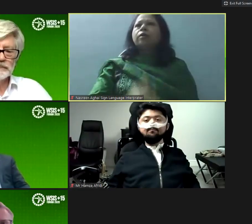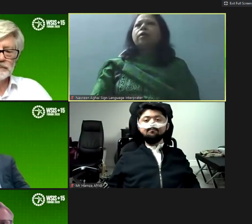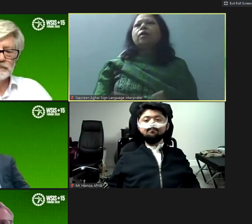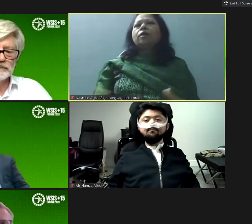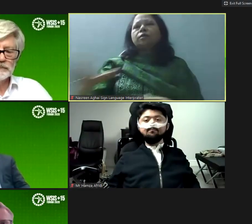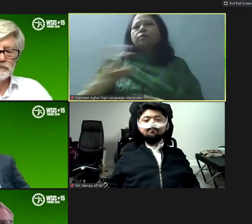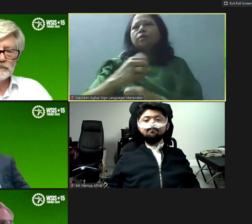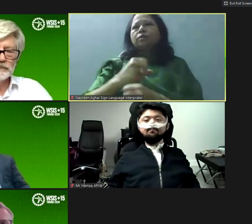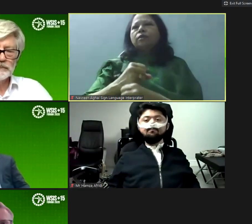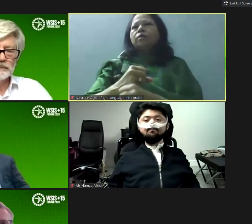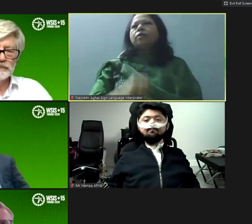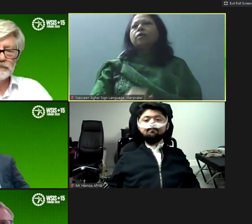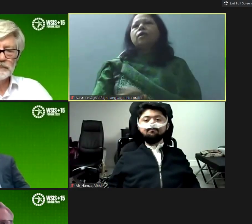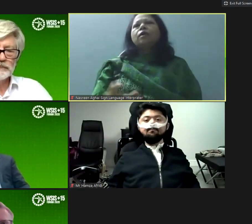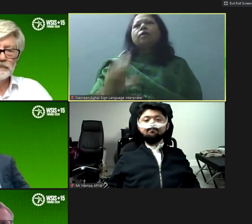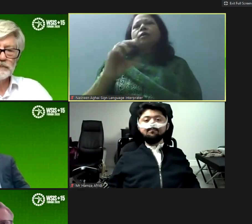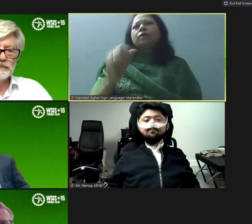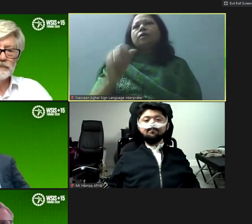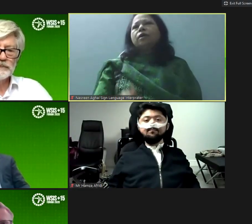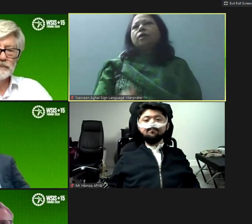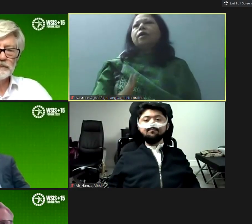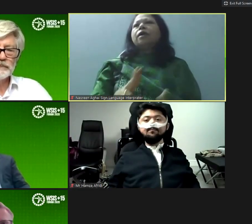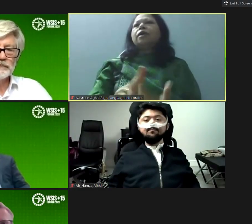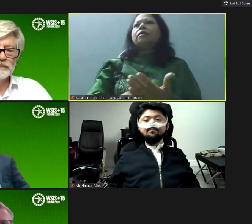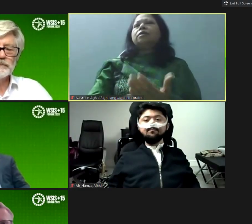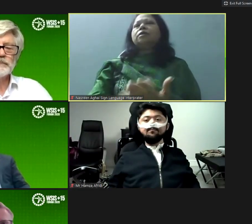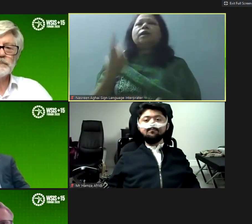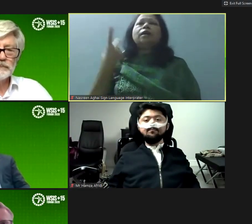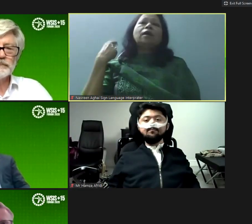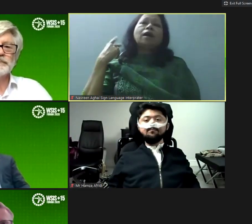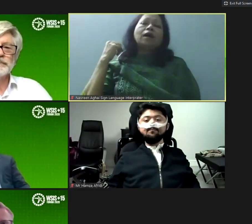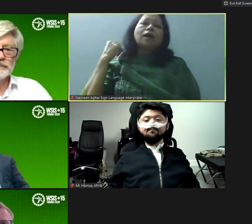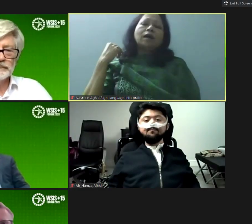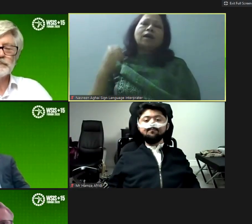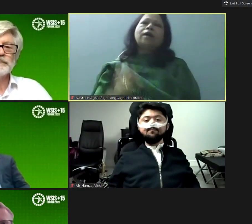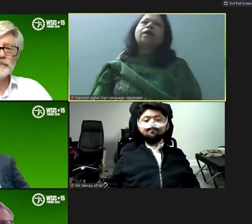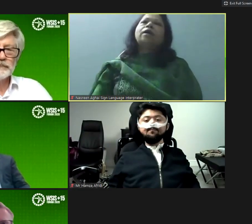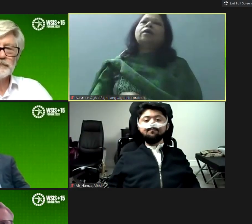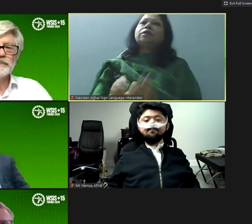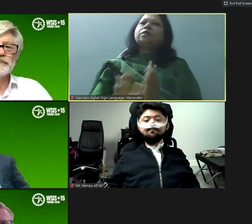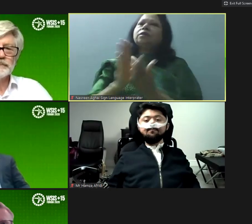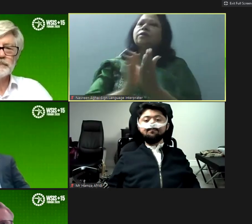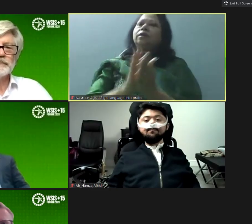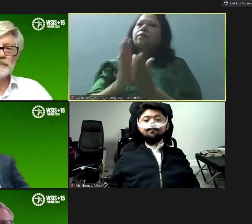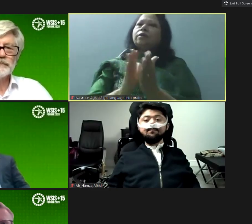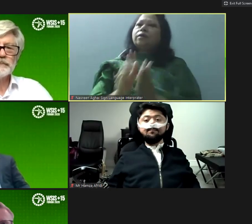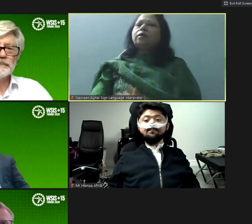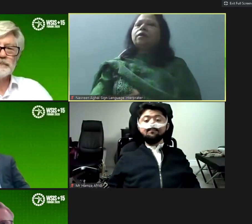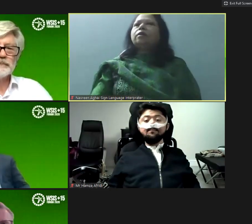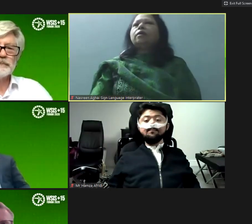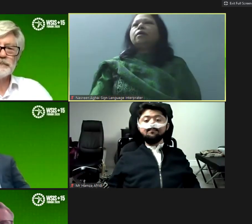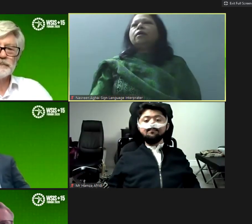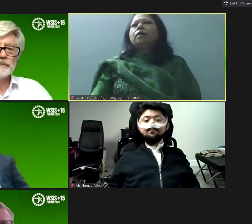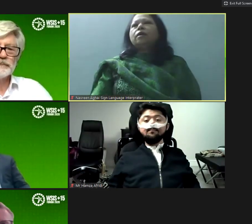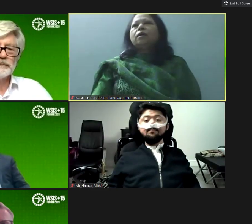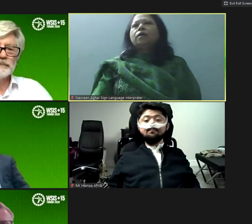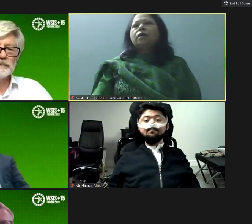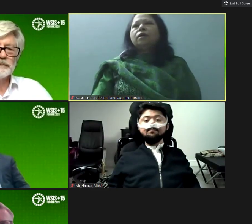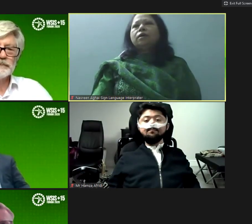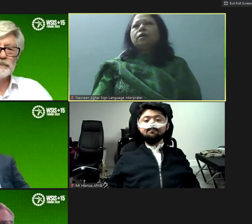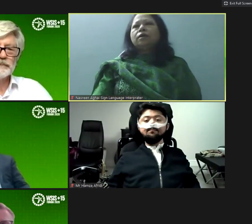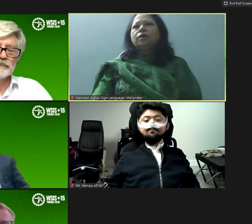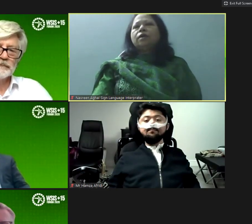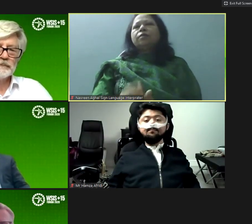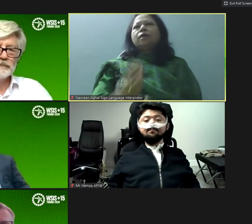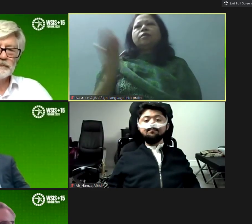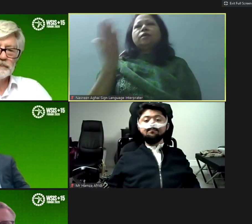us, and not the least, Ms. Nasreen Aghai, who is our sign language translator, and as you can see on the